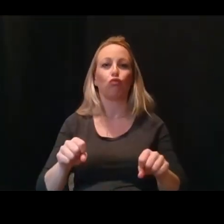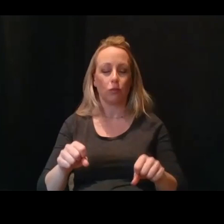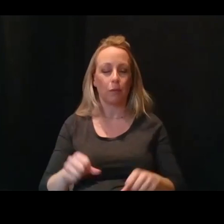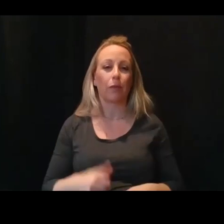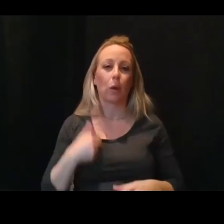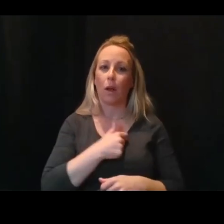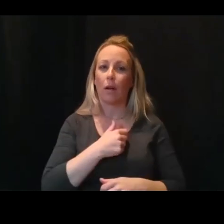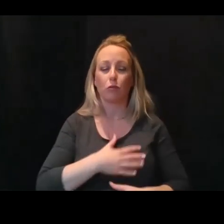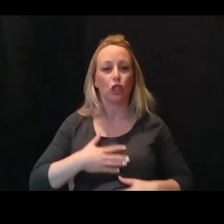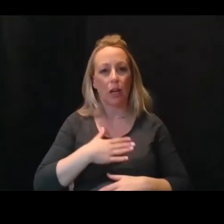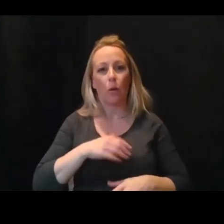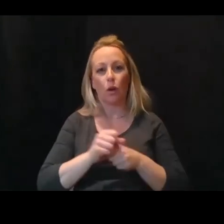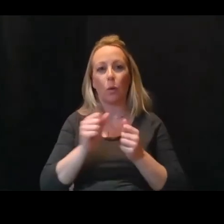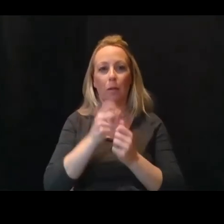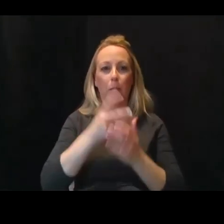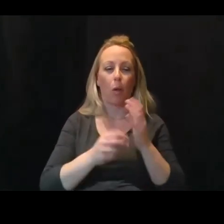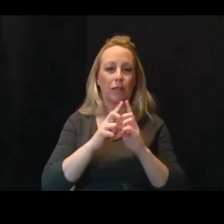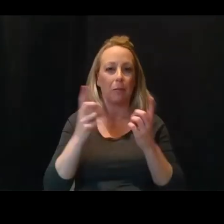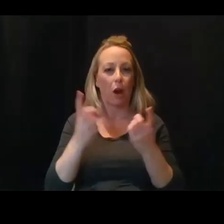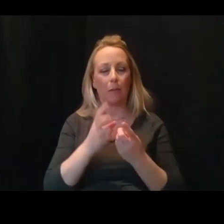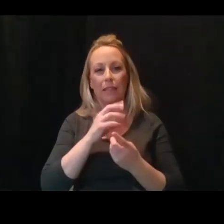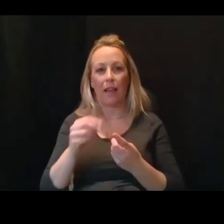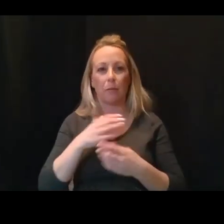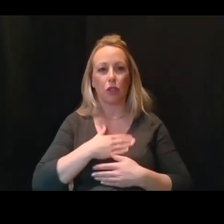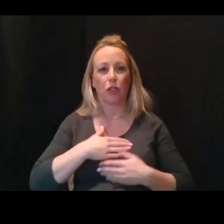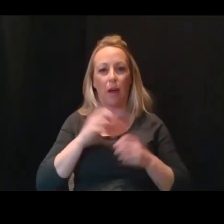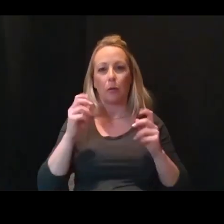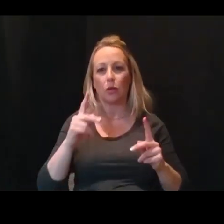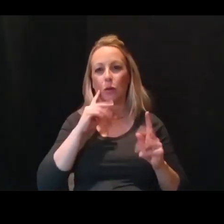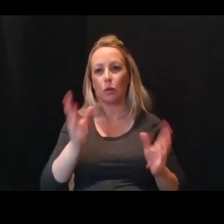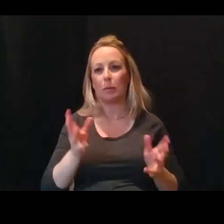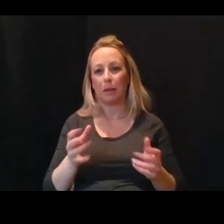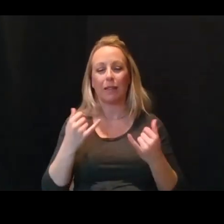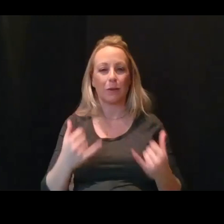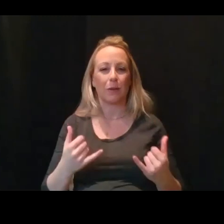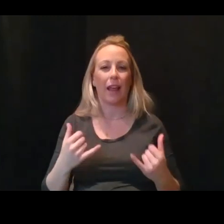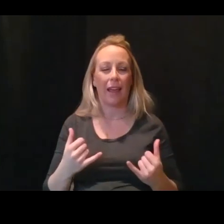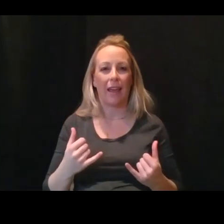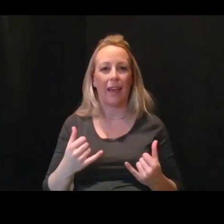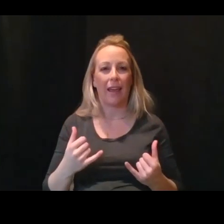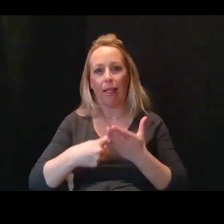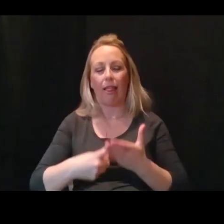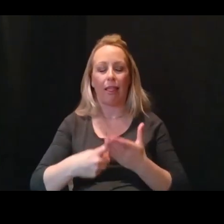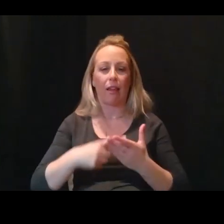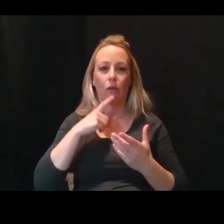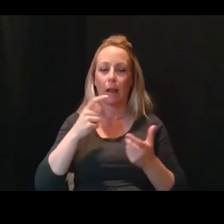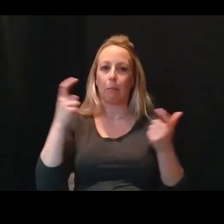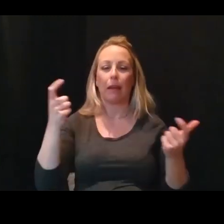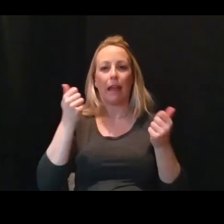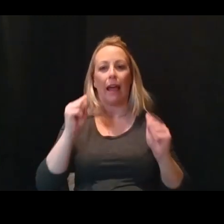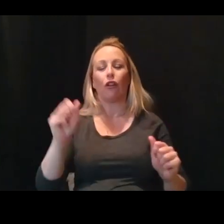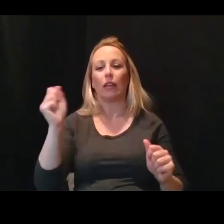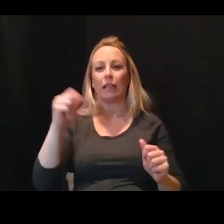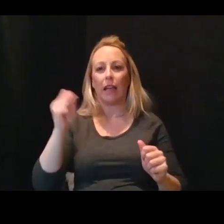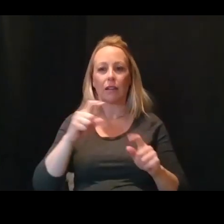health departments and appreciate the opportunity to speak today. It's been a big effort, and we got a long ways to go, but we're making good